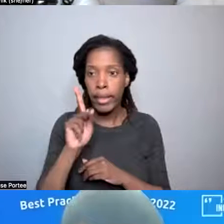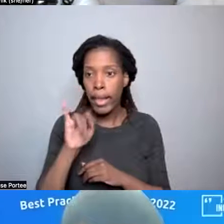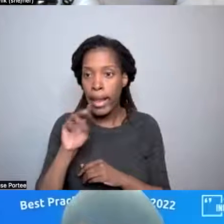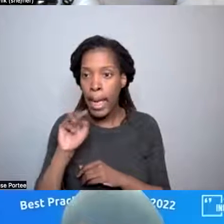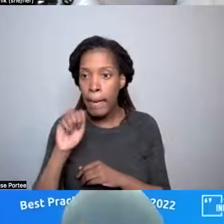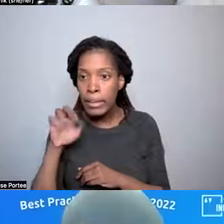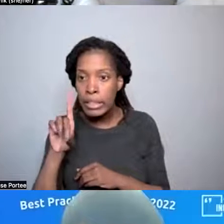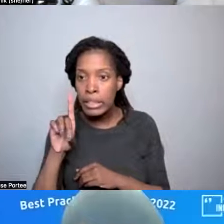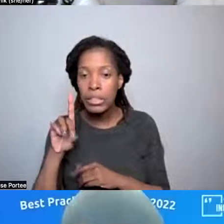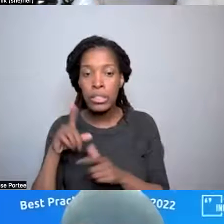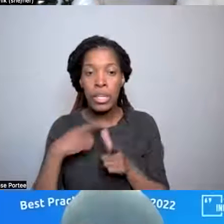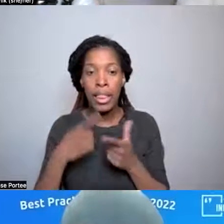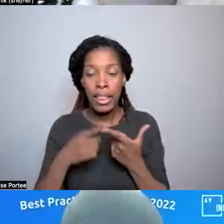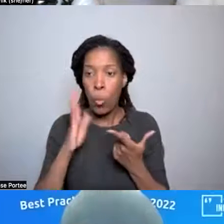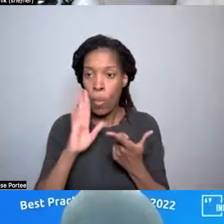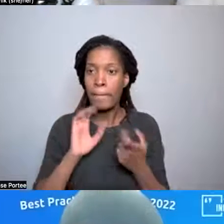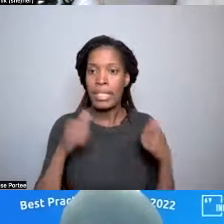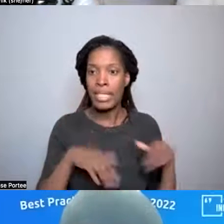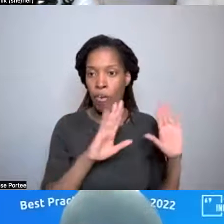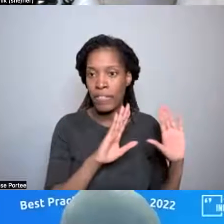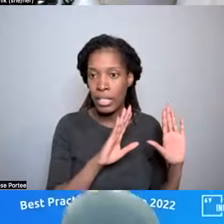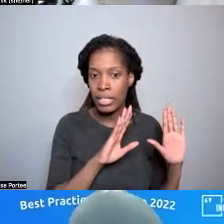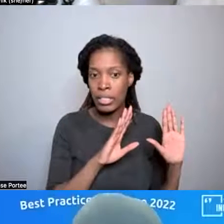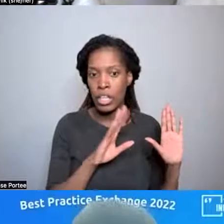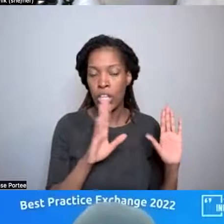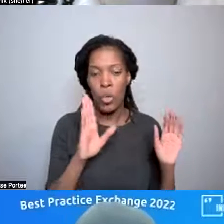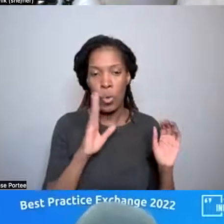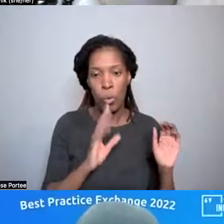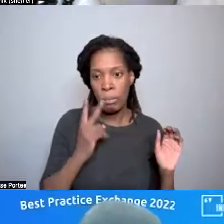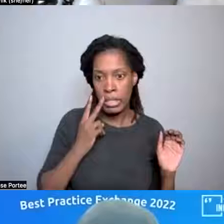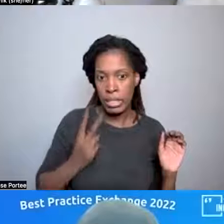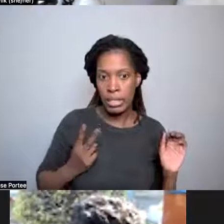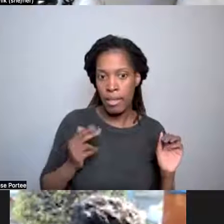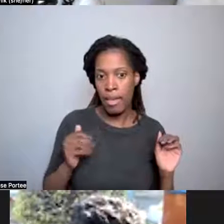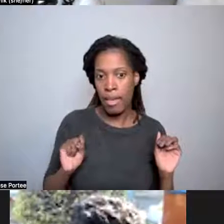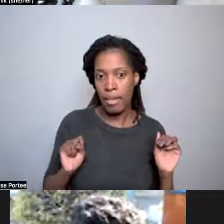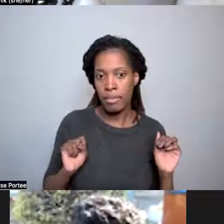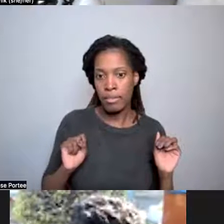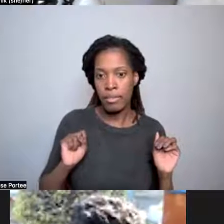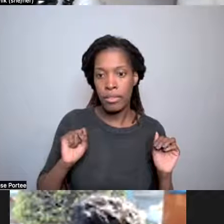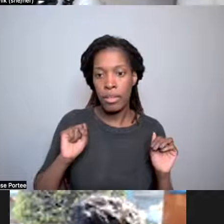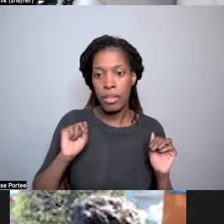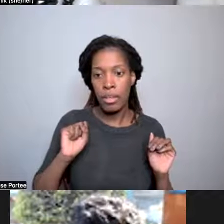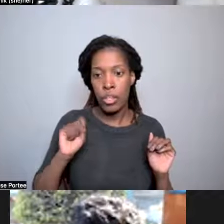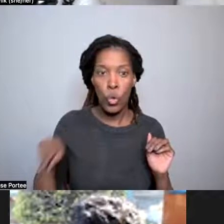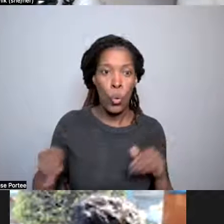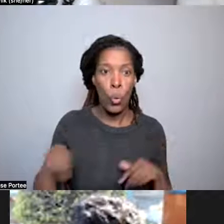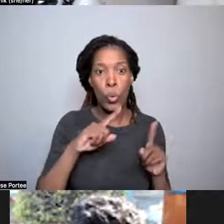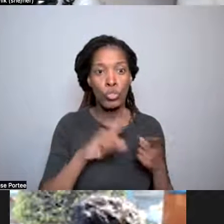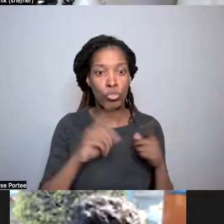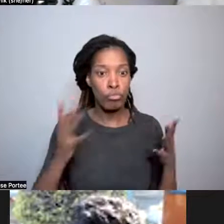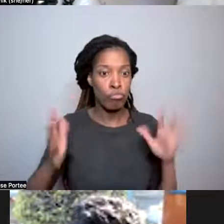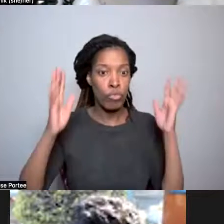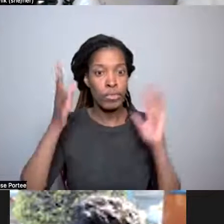be sacrificed. You are seen as if you are going to praise God. Some mates